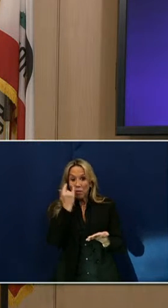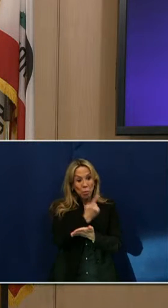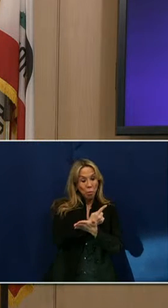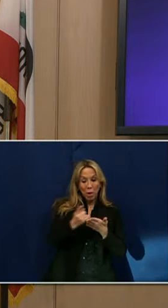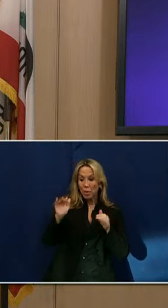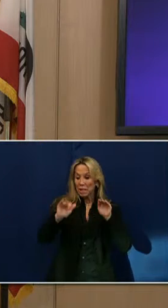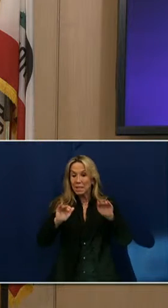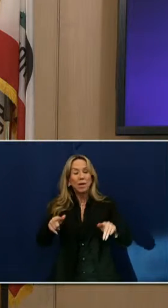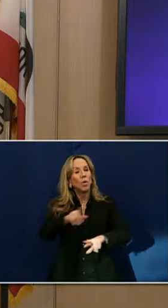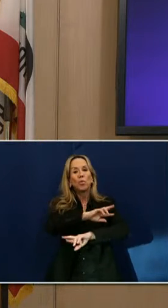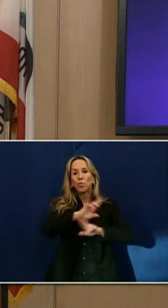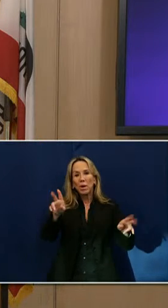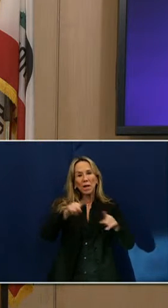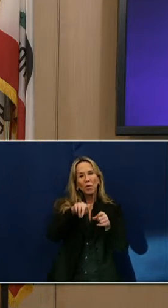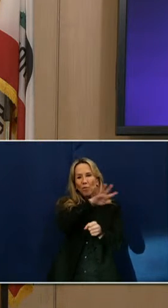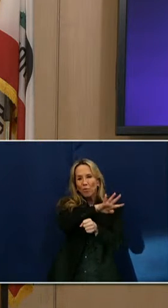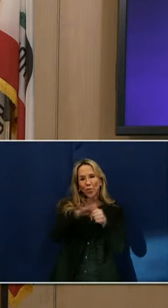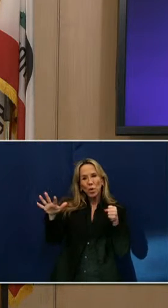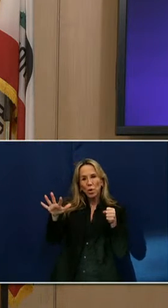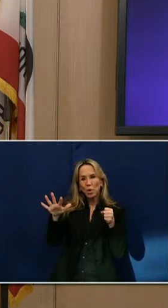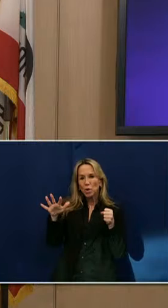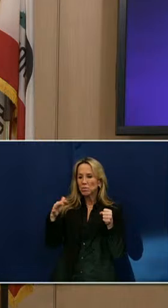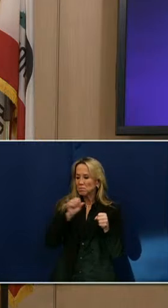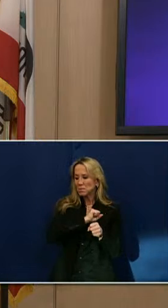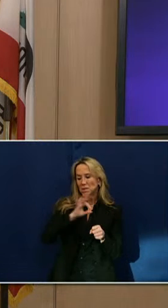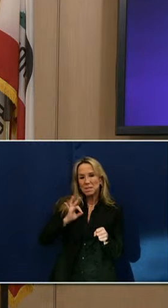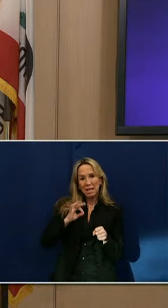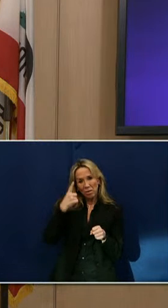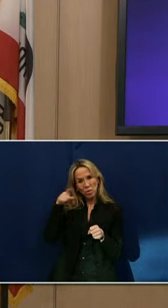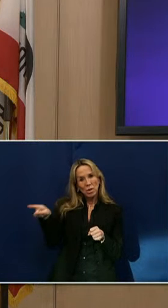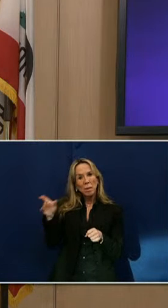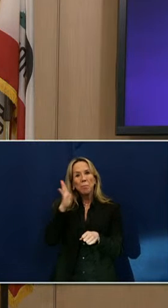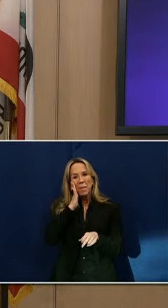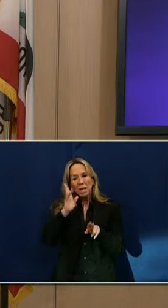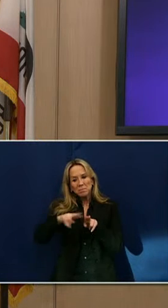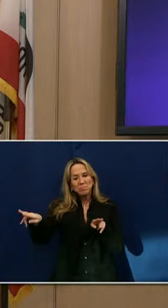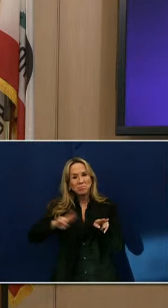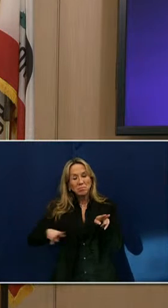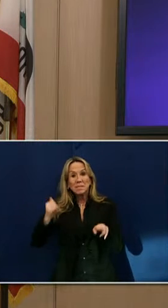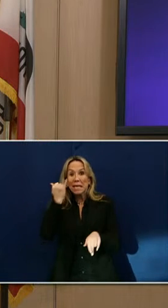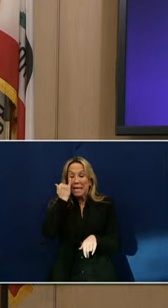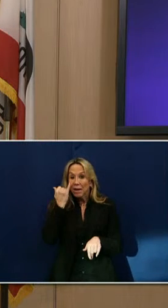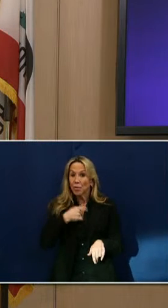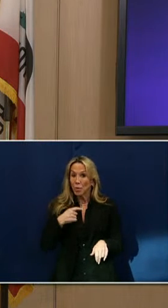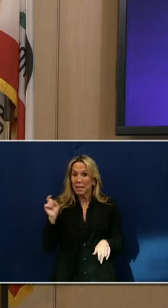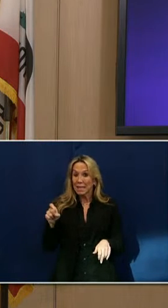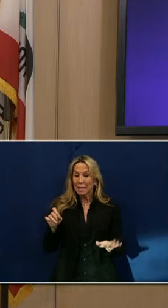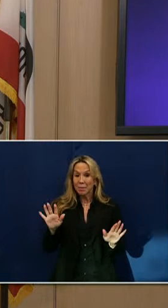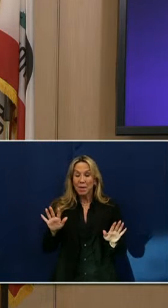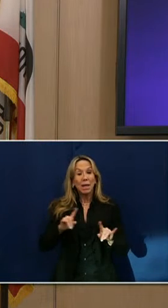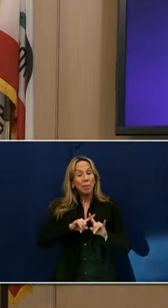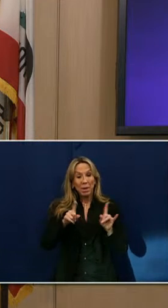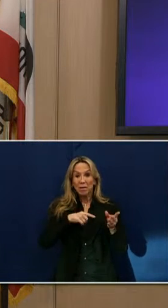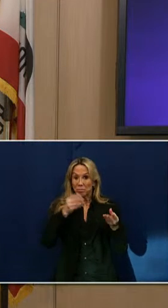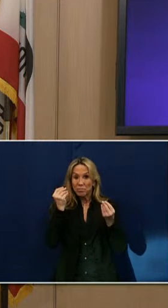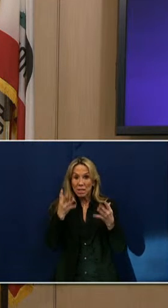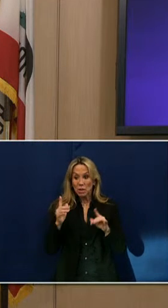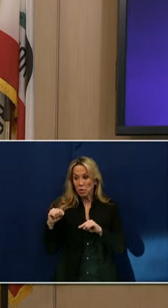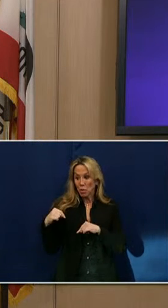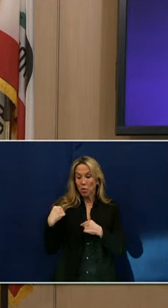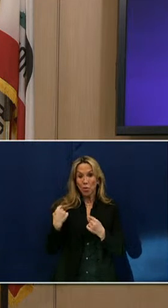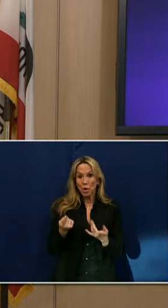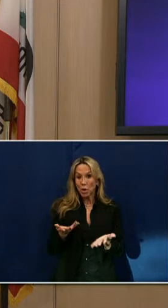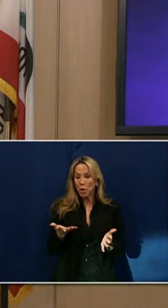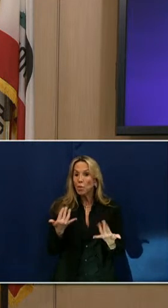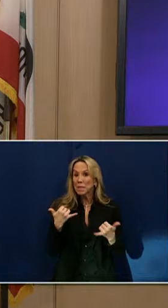go to staff those beds should we need them. I will say that there has been no trigger set, and we're still having